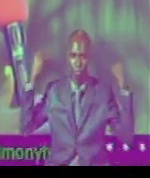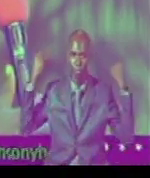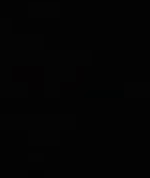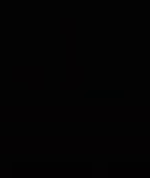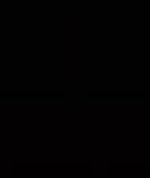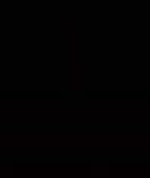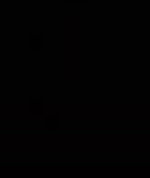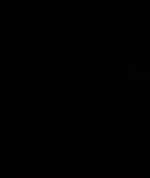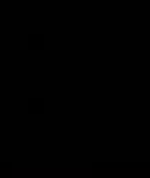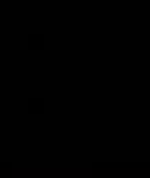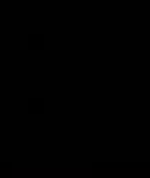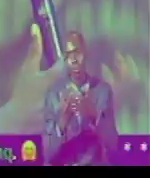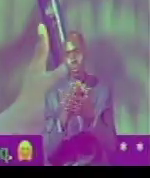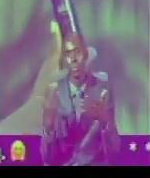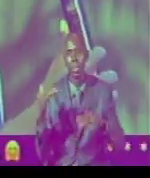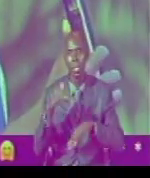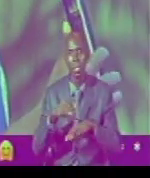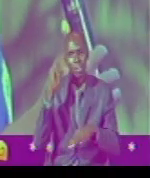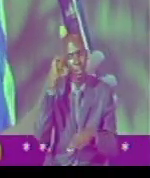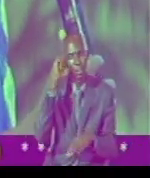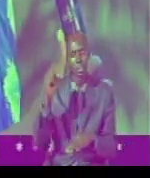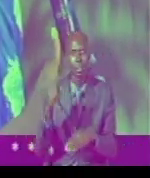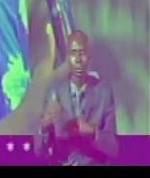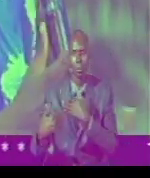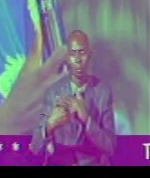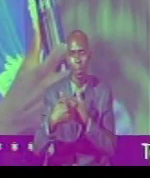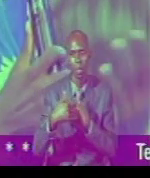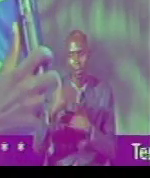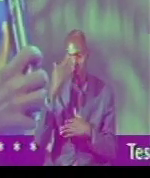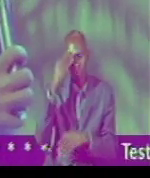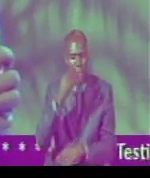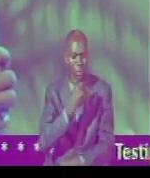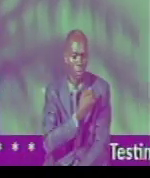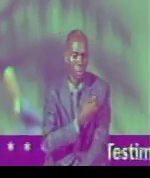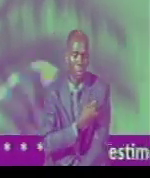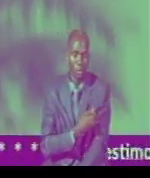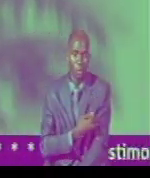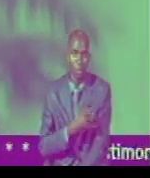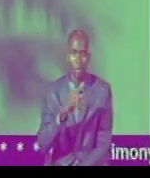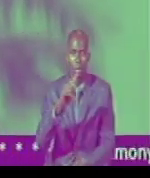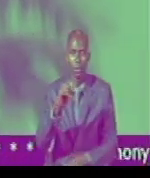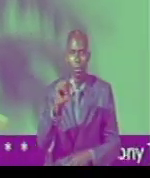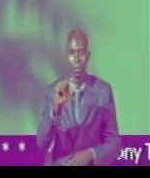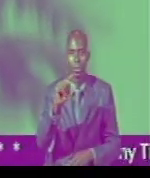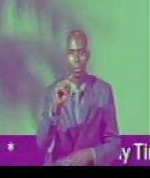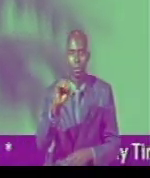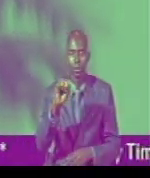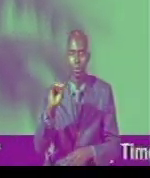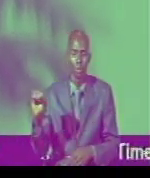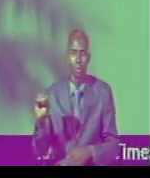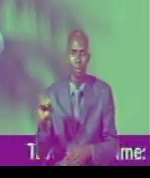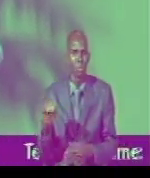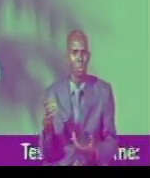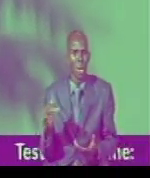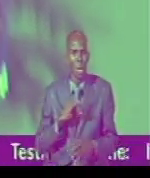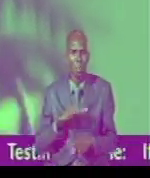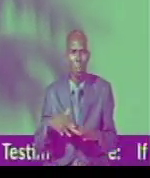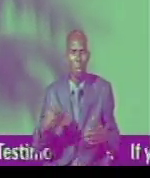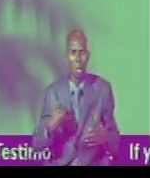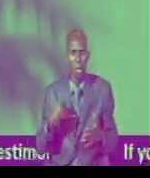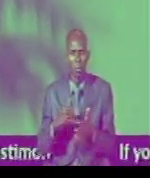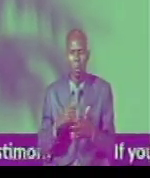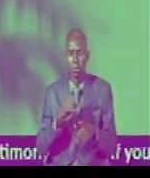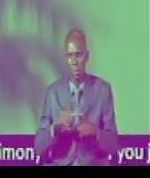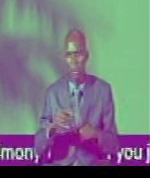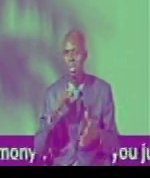at my back. I said, but I don't have tattoo. This is one of the things that I hate in my life. He said, this has been your